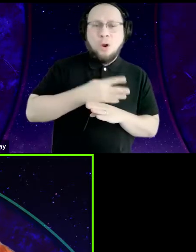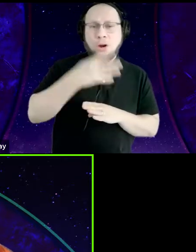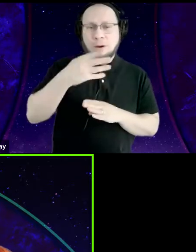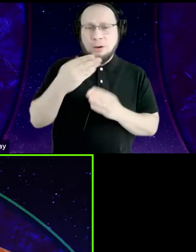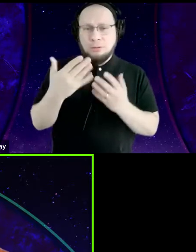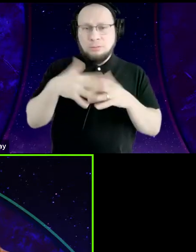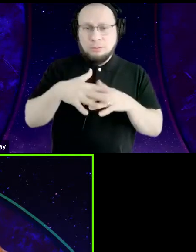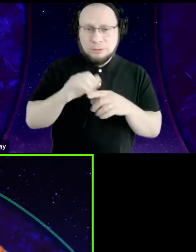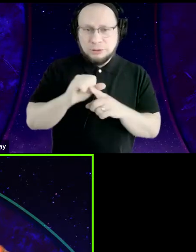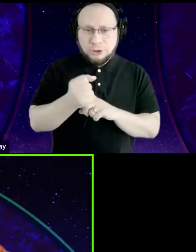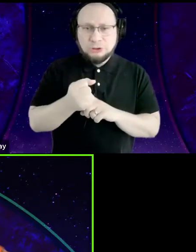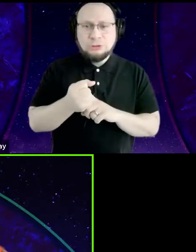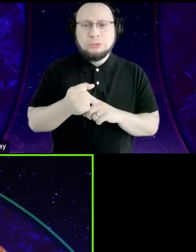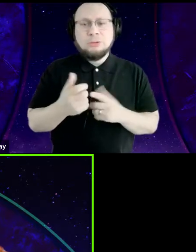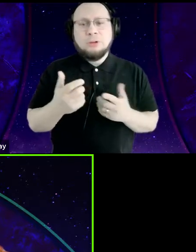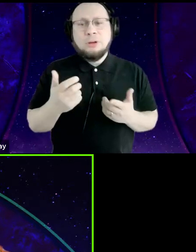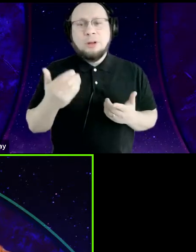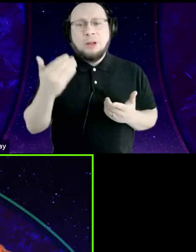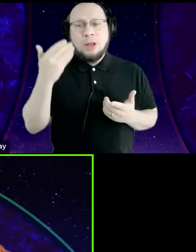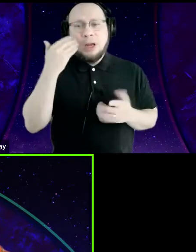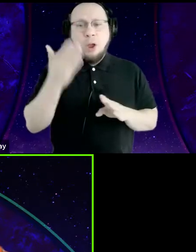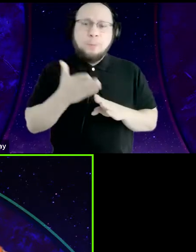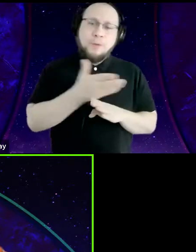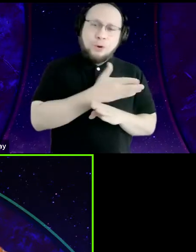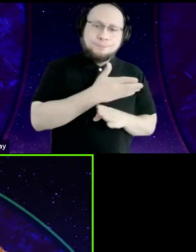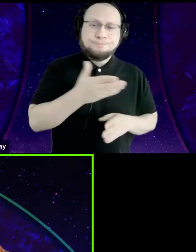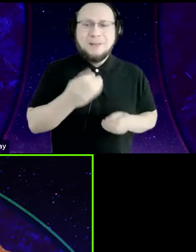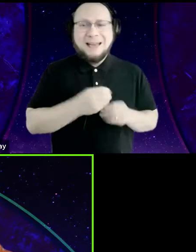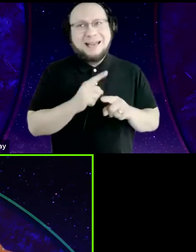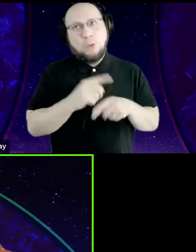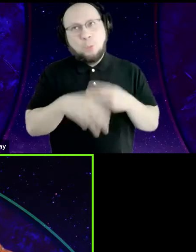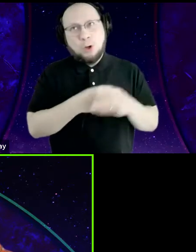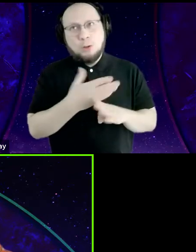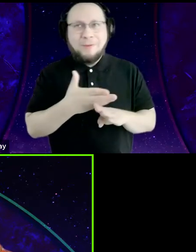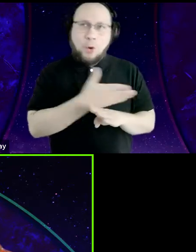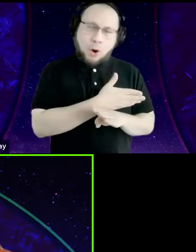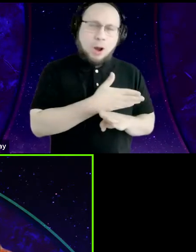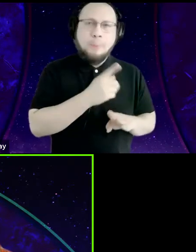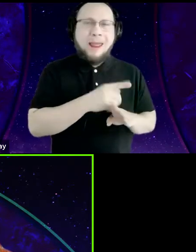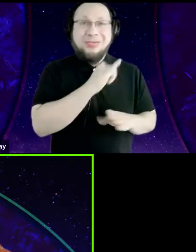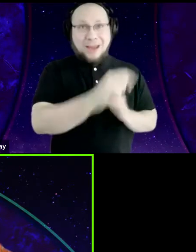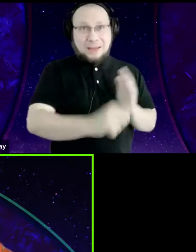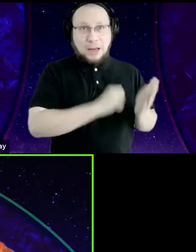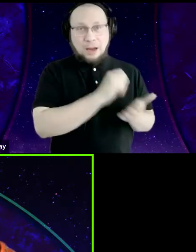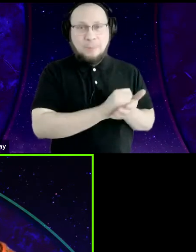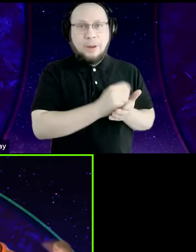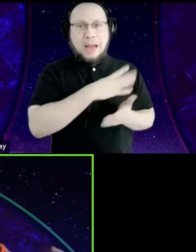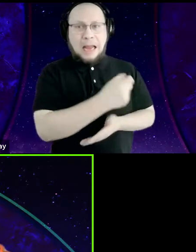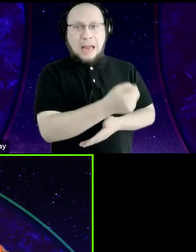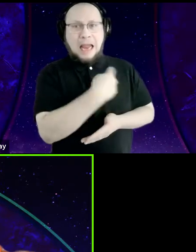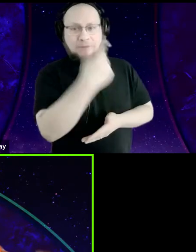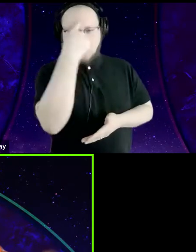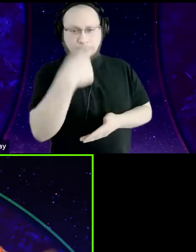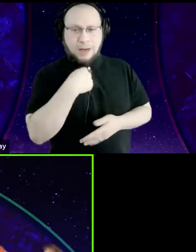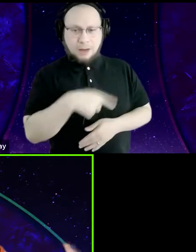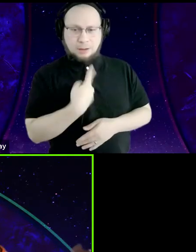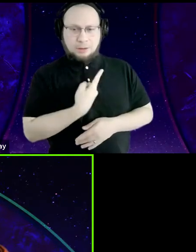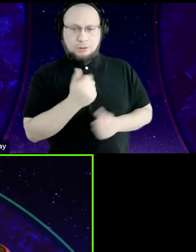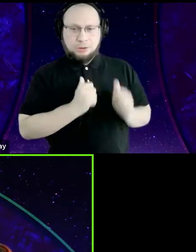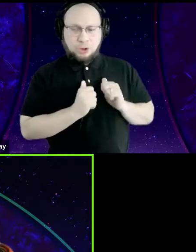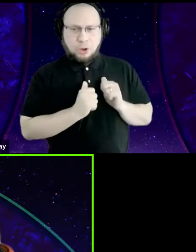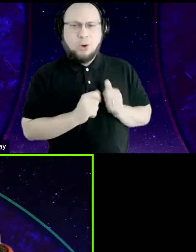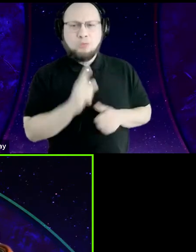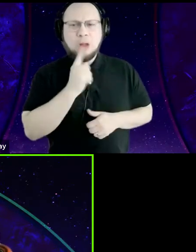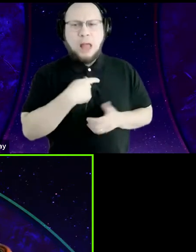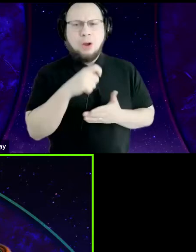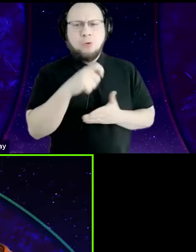situation that we have, you know, we found ourselves on the other side of in a different way. And so he asked about a solo show and I'd written one that I performed in